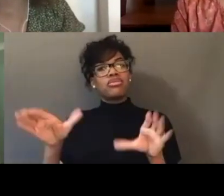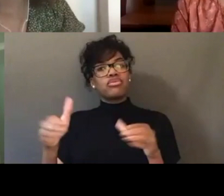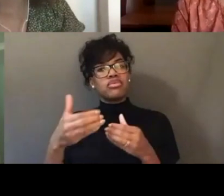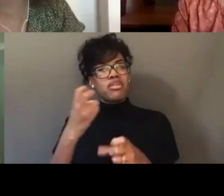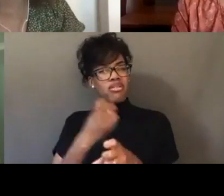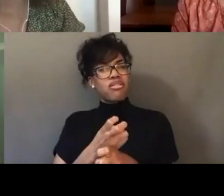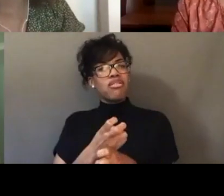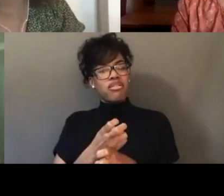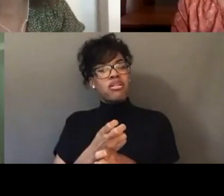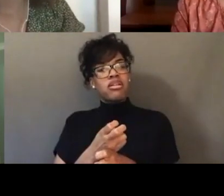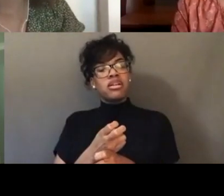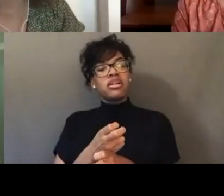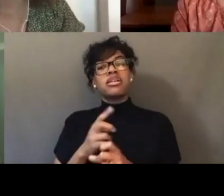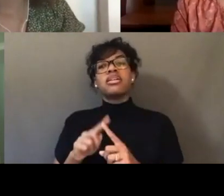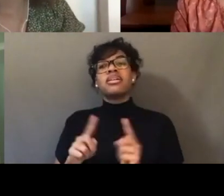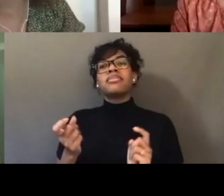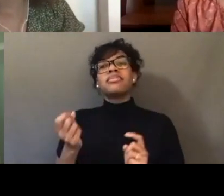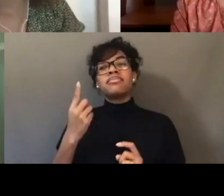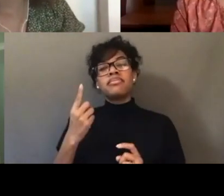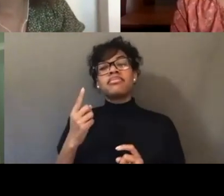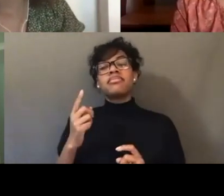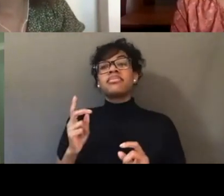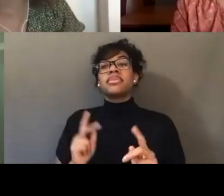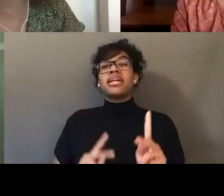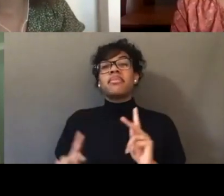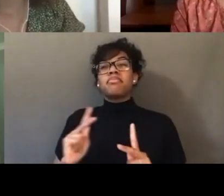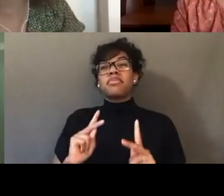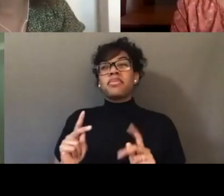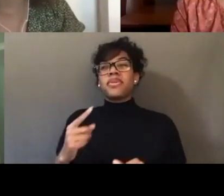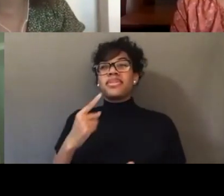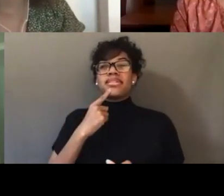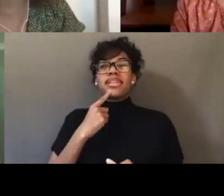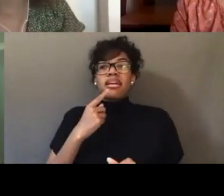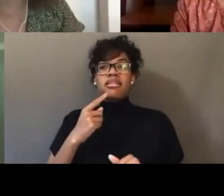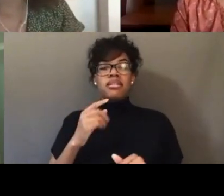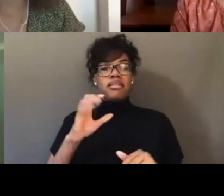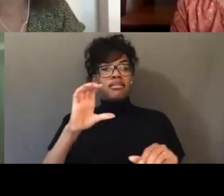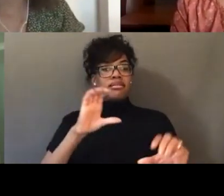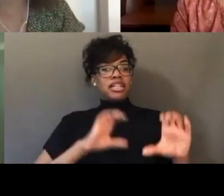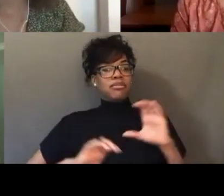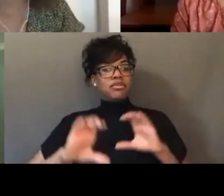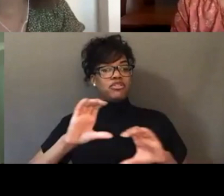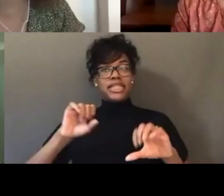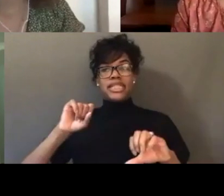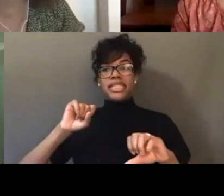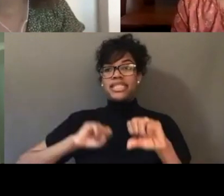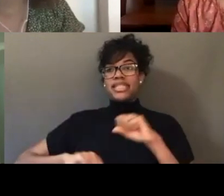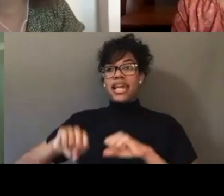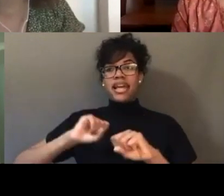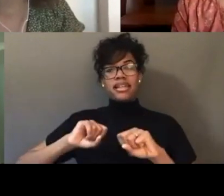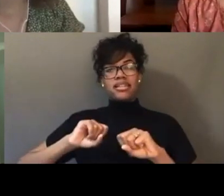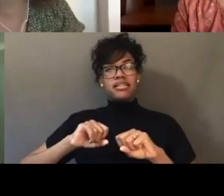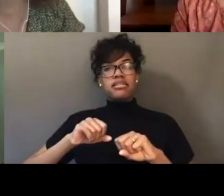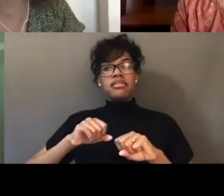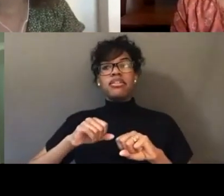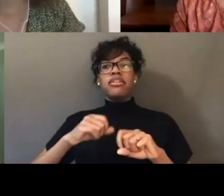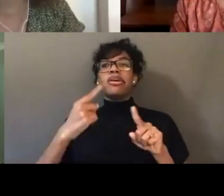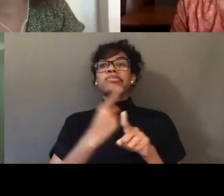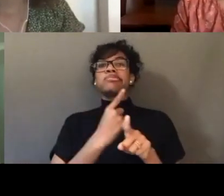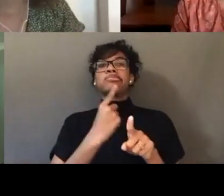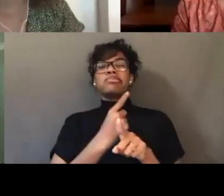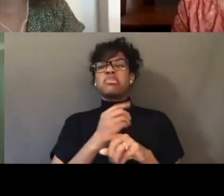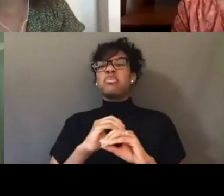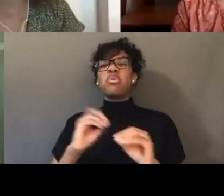of objectivity and that race doesn't have a role or a place in it, which is a flat out lie. And